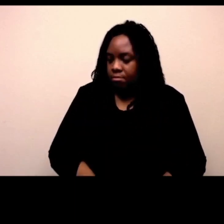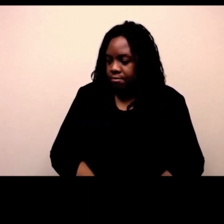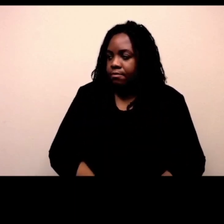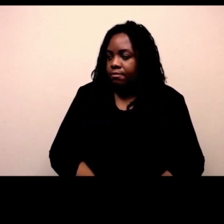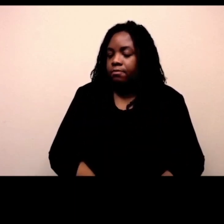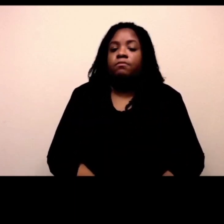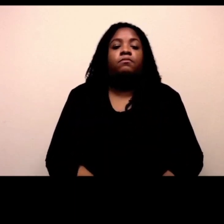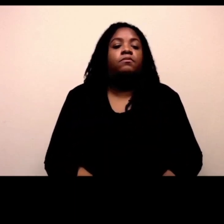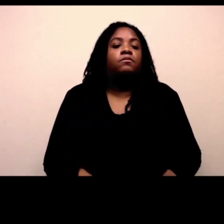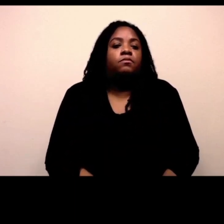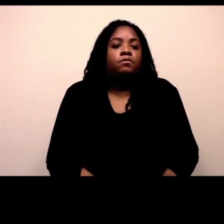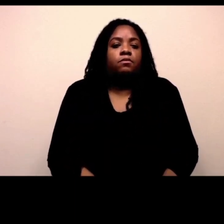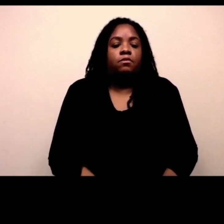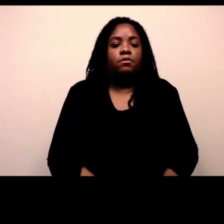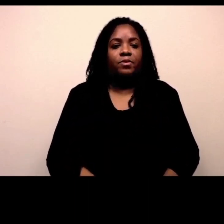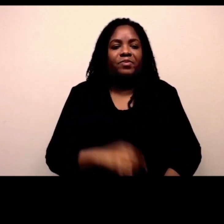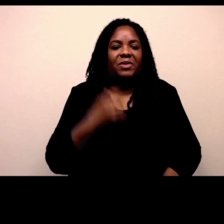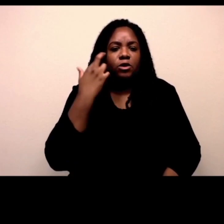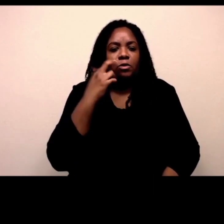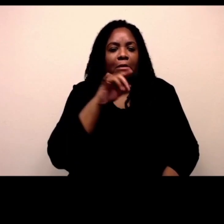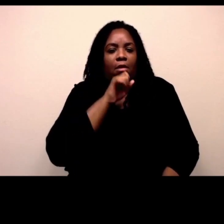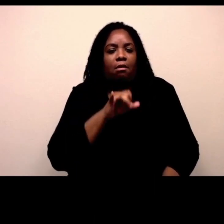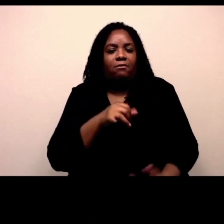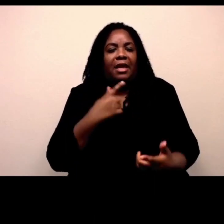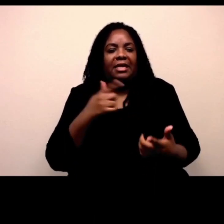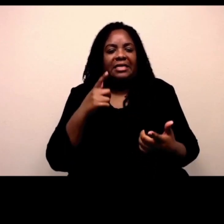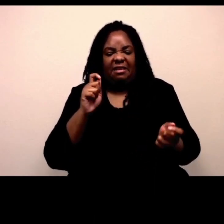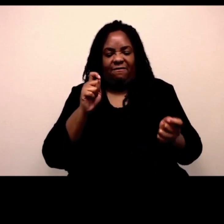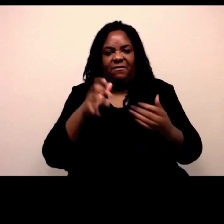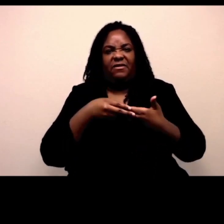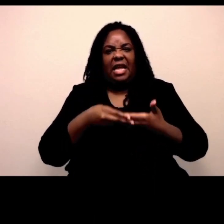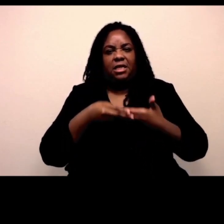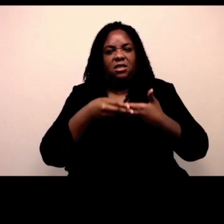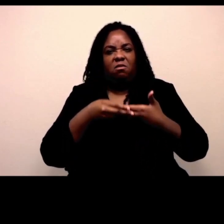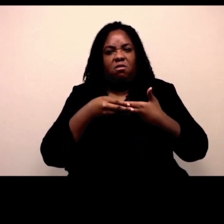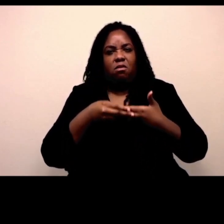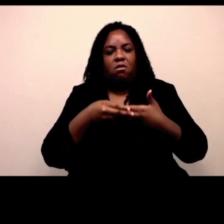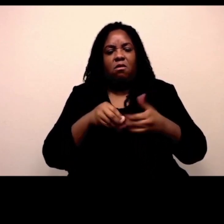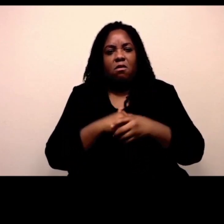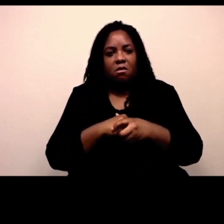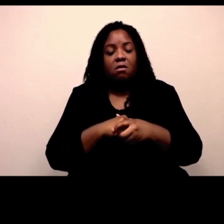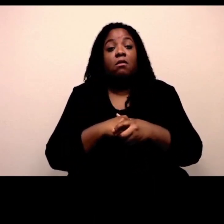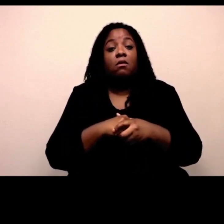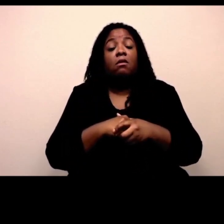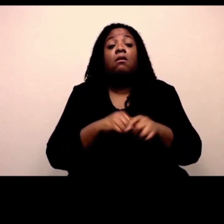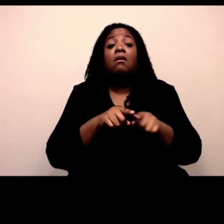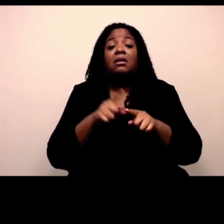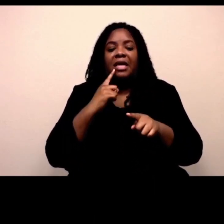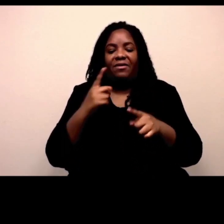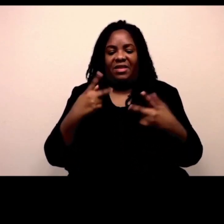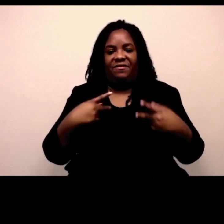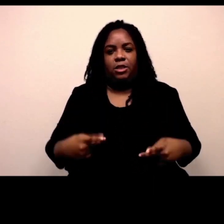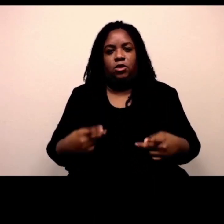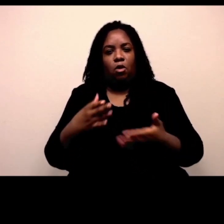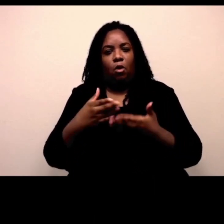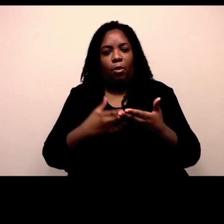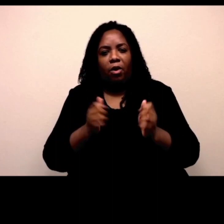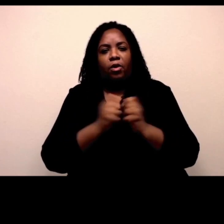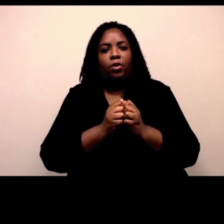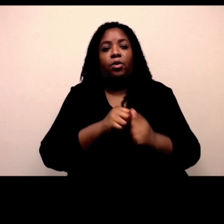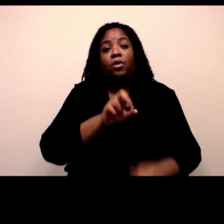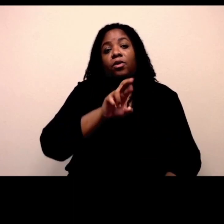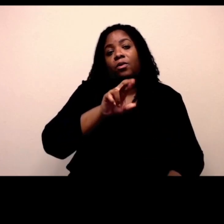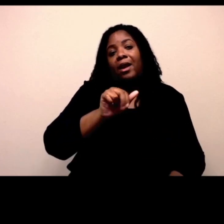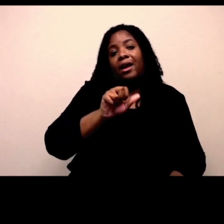so that's what I love about it, you know, being flexible and things like that. And then also having a physical component. We use it with Raspberry Pi as